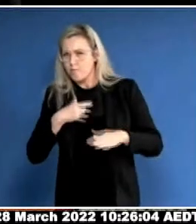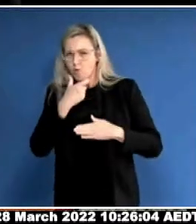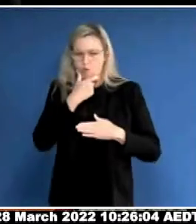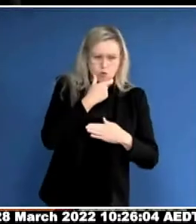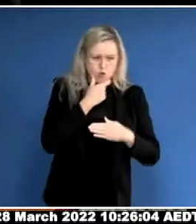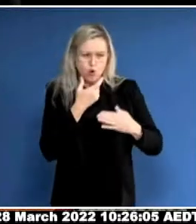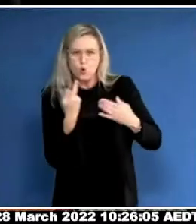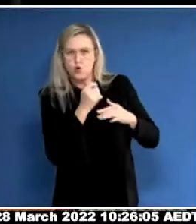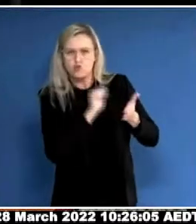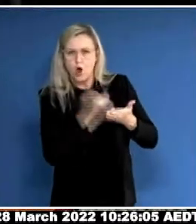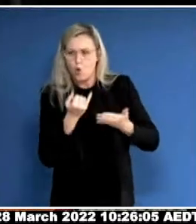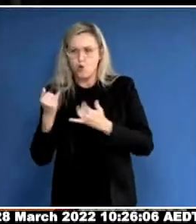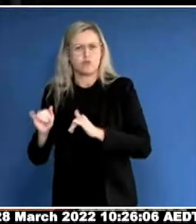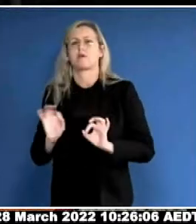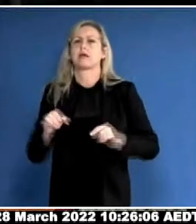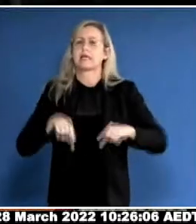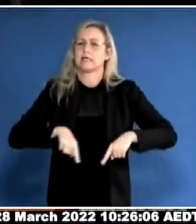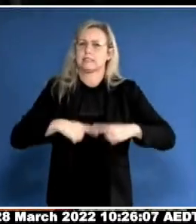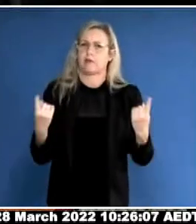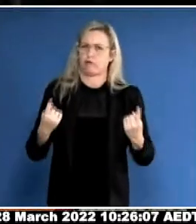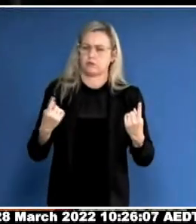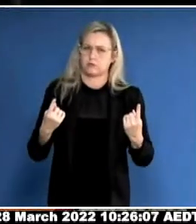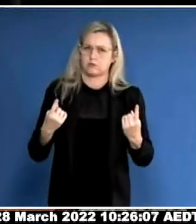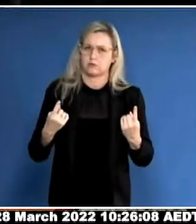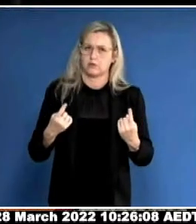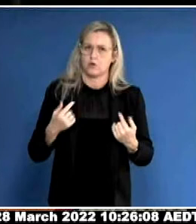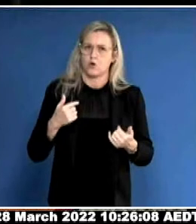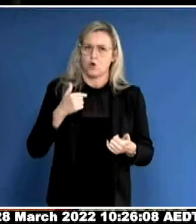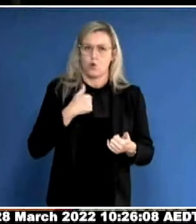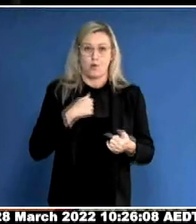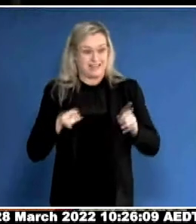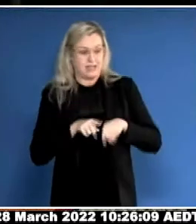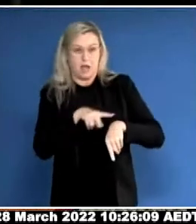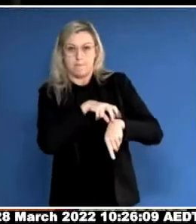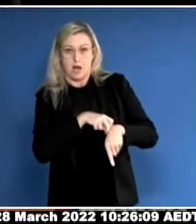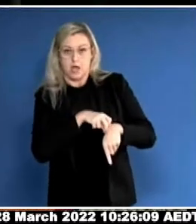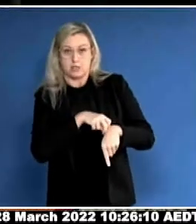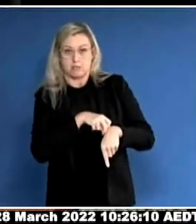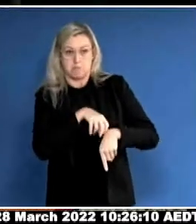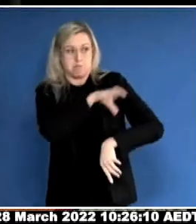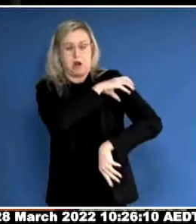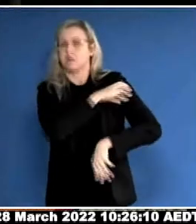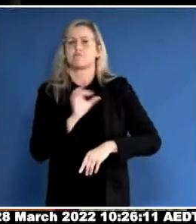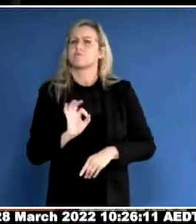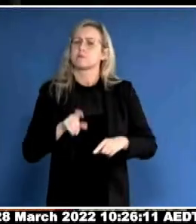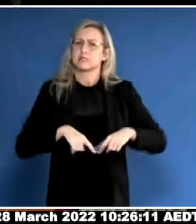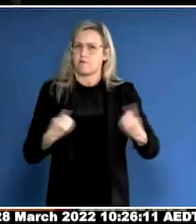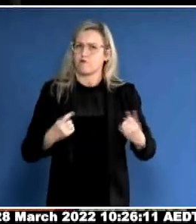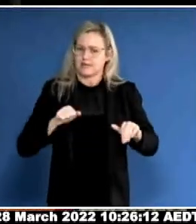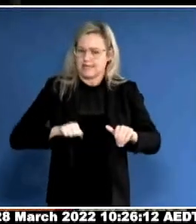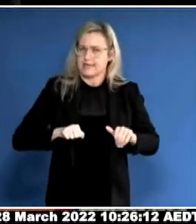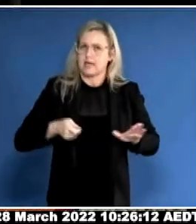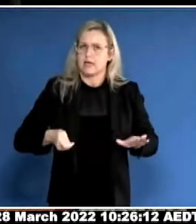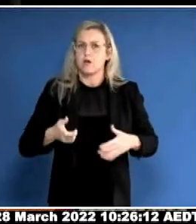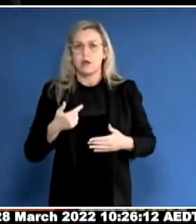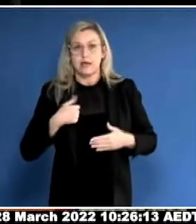conducting criminal trials, and we don't have the role that police have. Our purpose in this hearing is to listen and